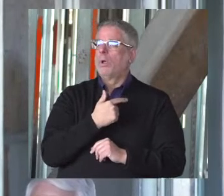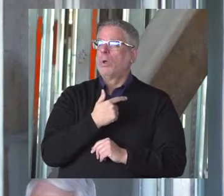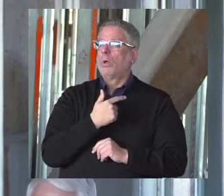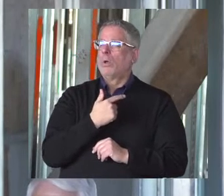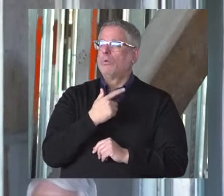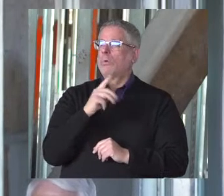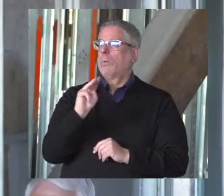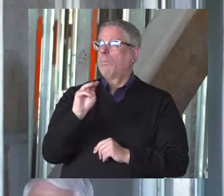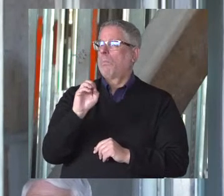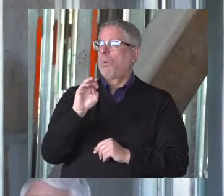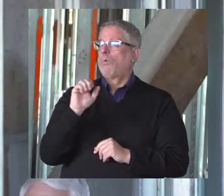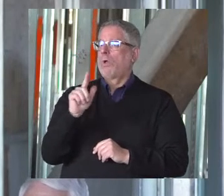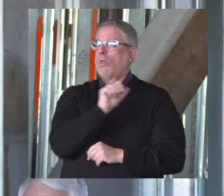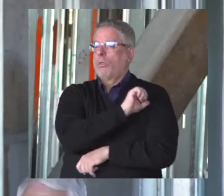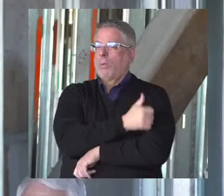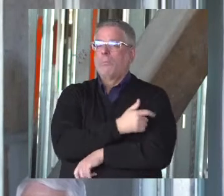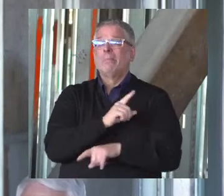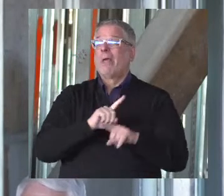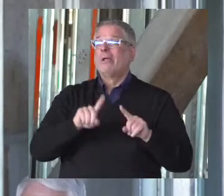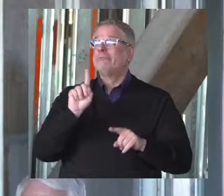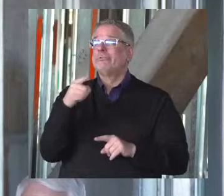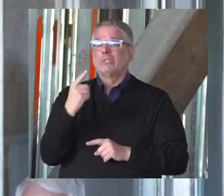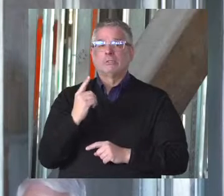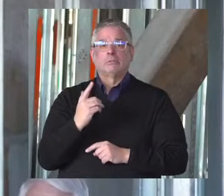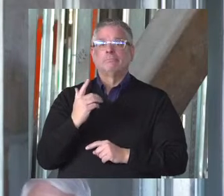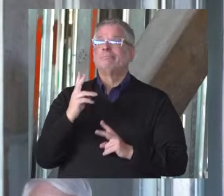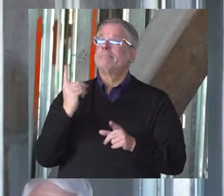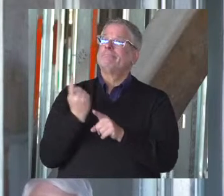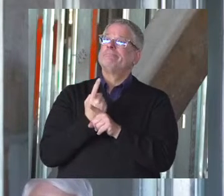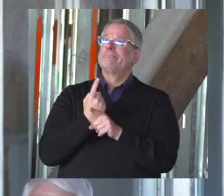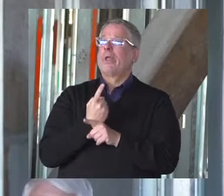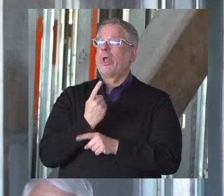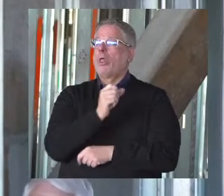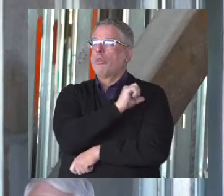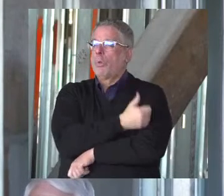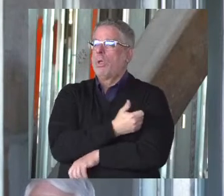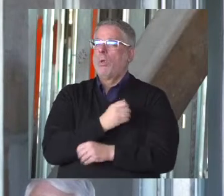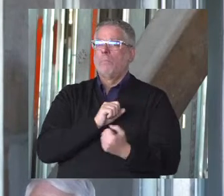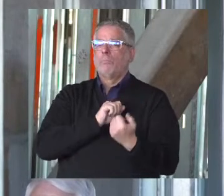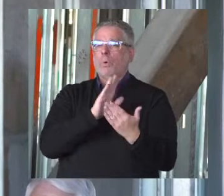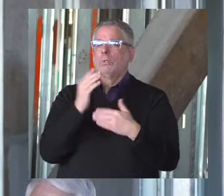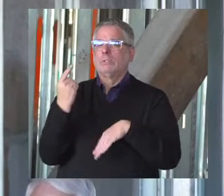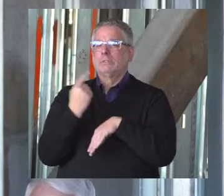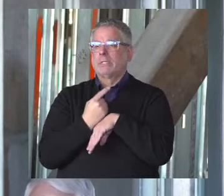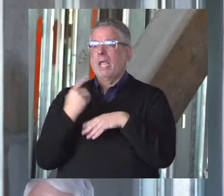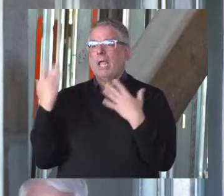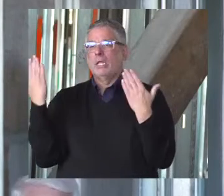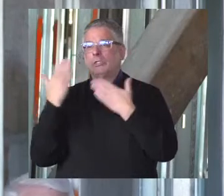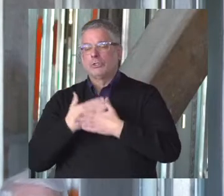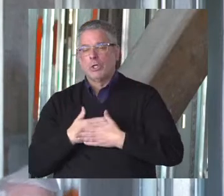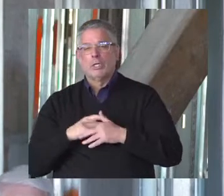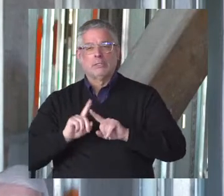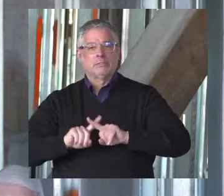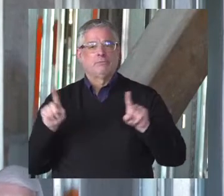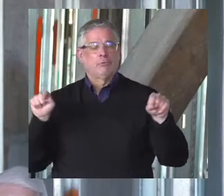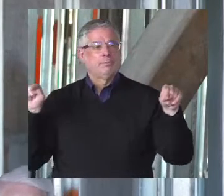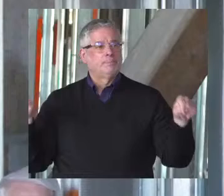real moral authority, not just formal authority, our approach, which is as different as daylight and darkness.